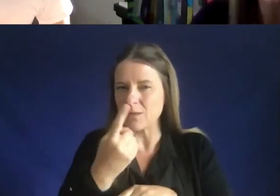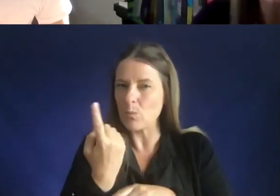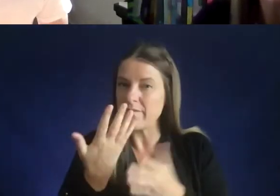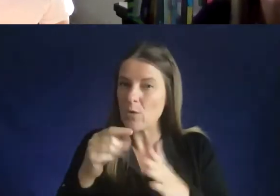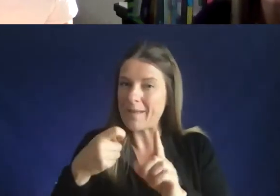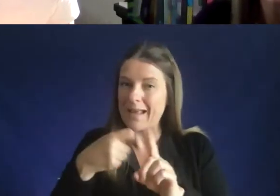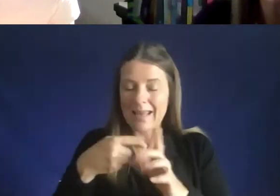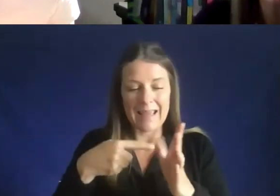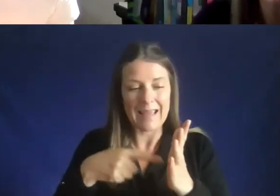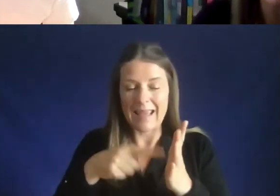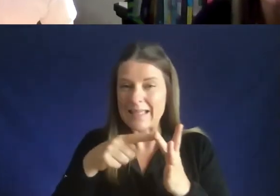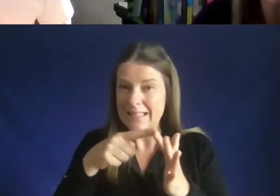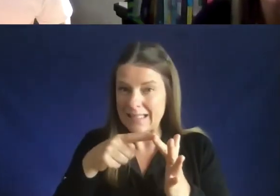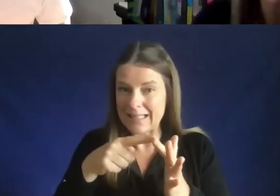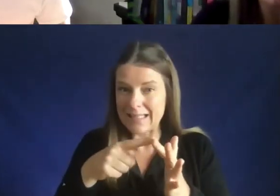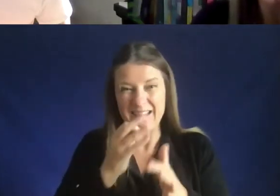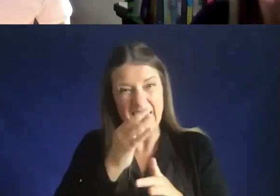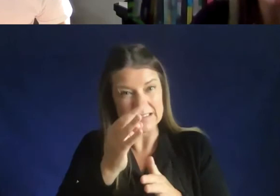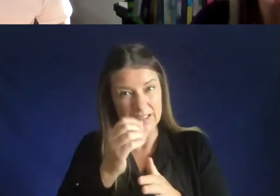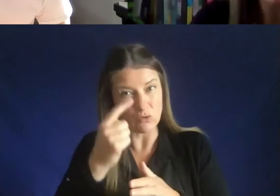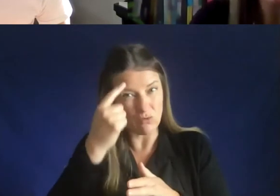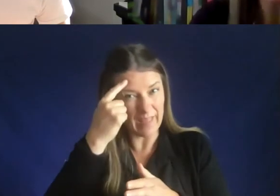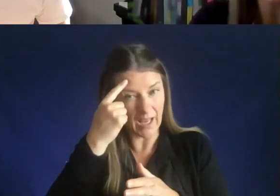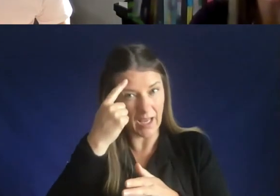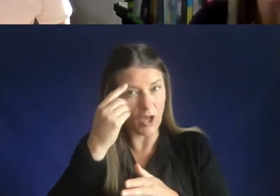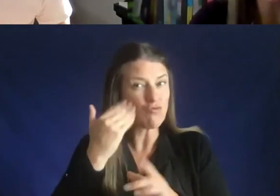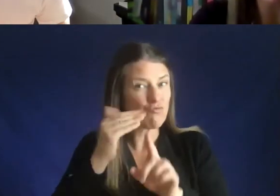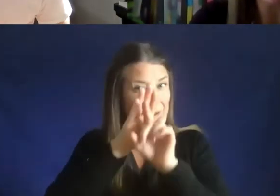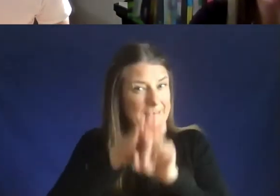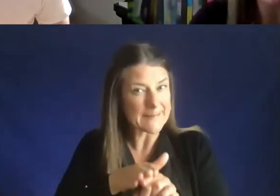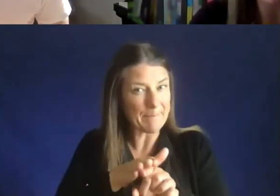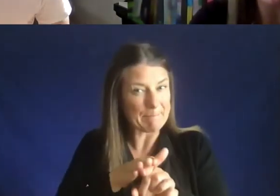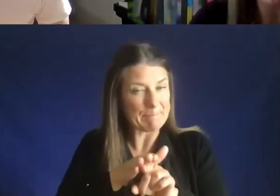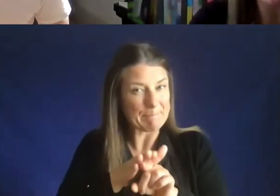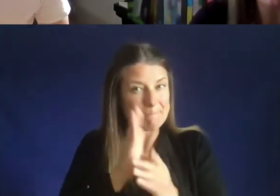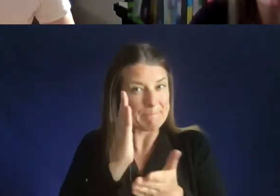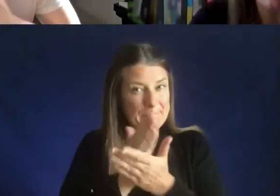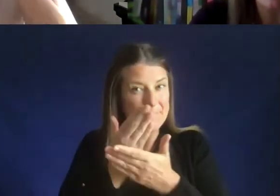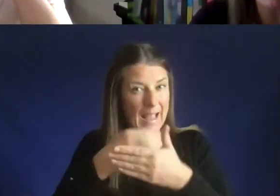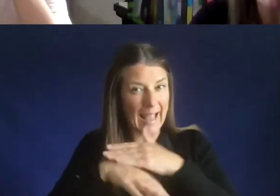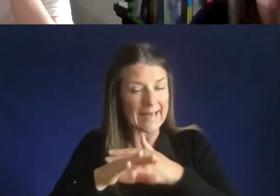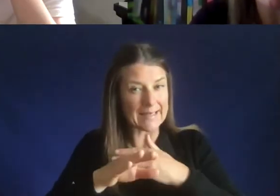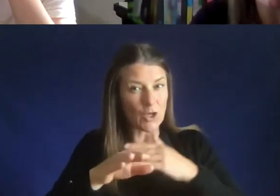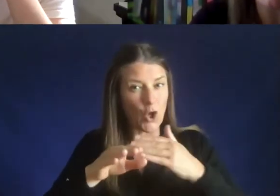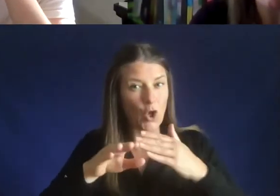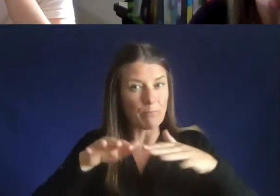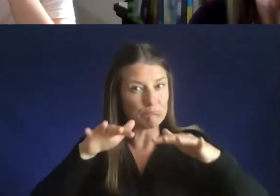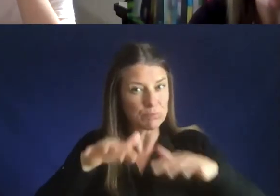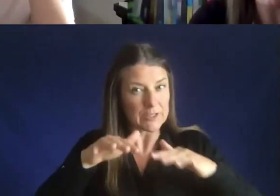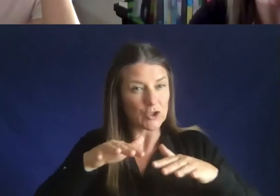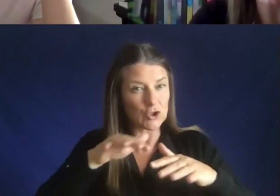asking about, is racism systemic in the UK criminal justice system, and what can we all do to help tackle